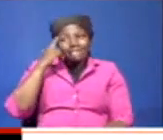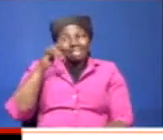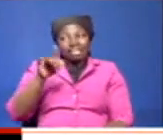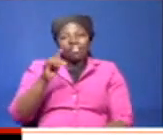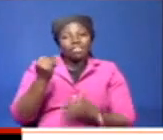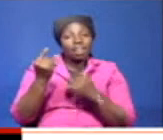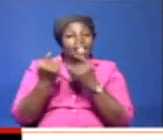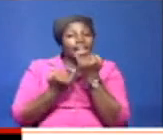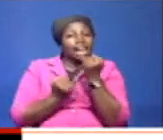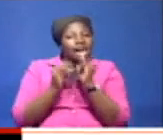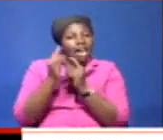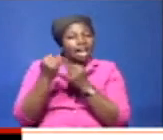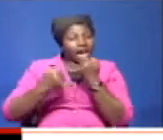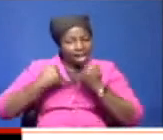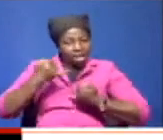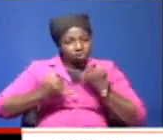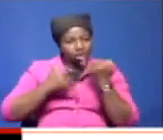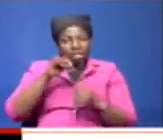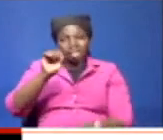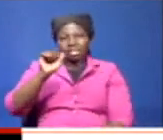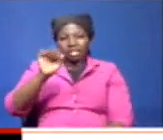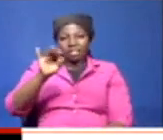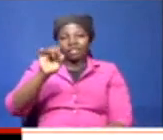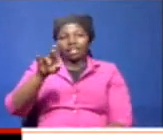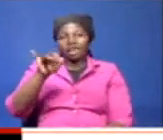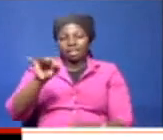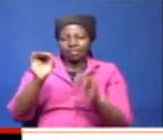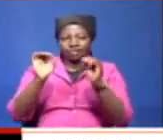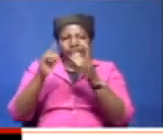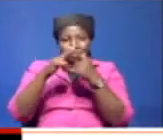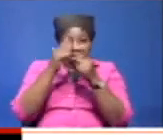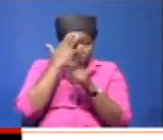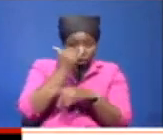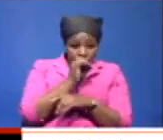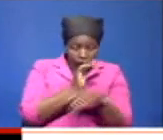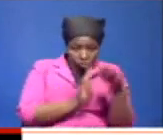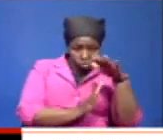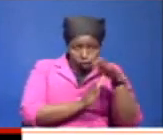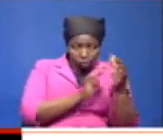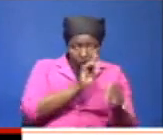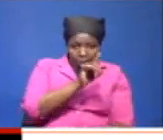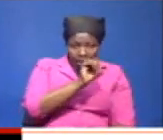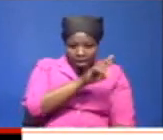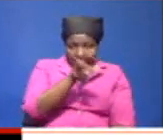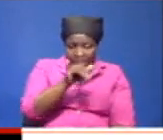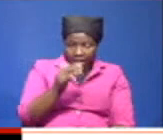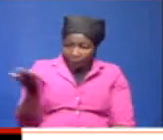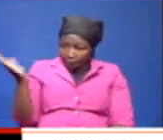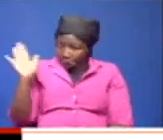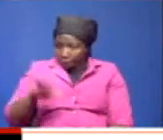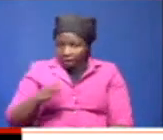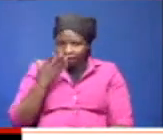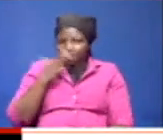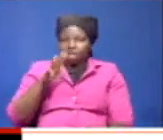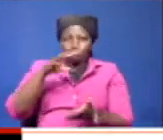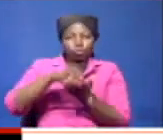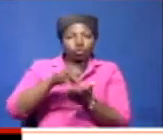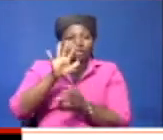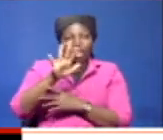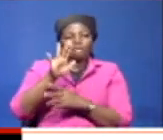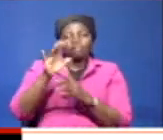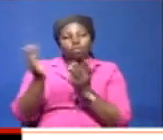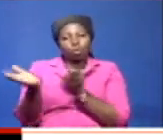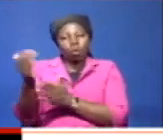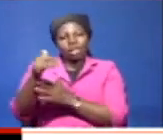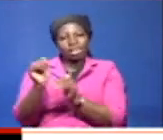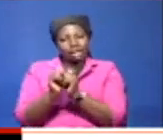much. But because of Super Rally, he came back and finished 5th. And not only did he finish 5th, collect 10 points, he